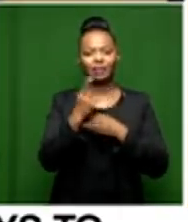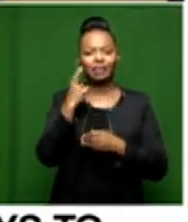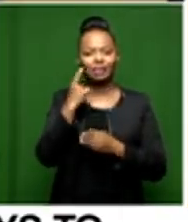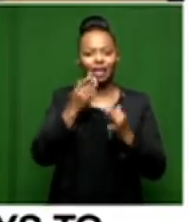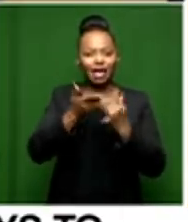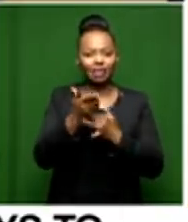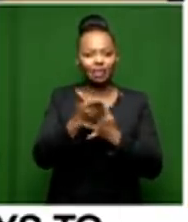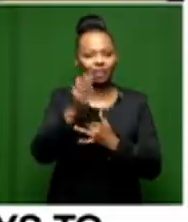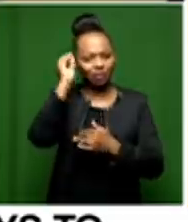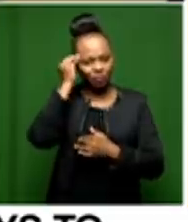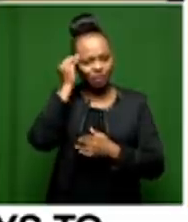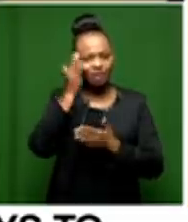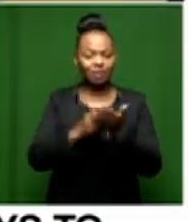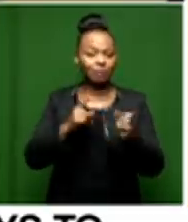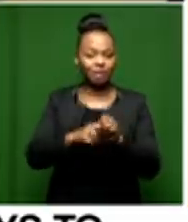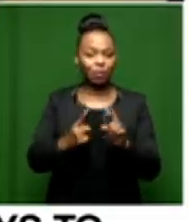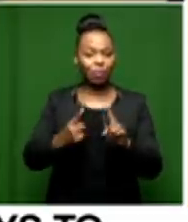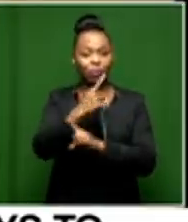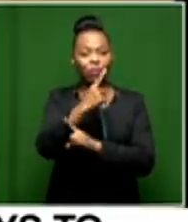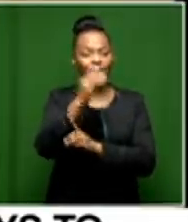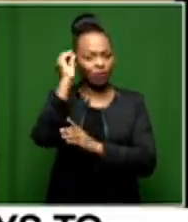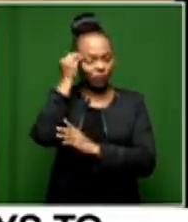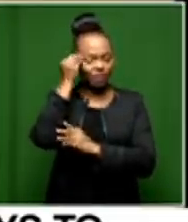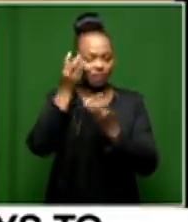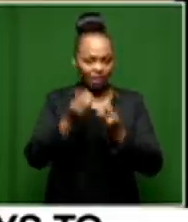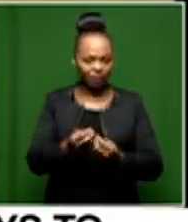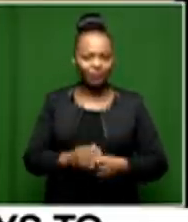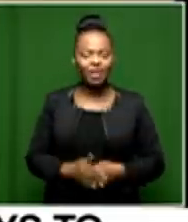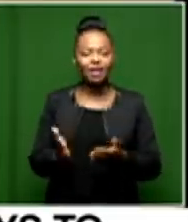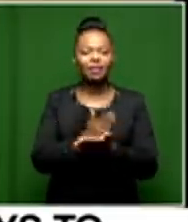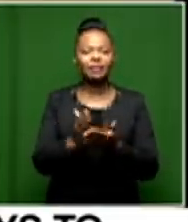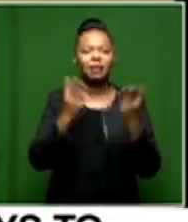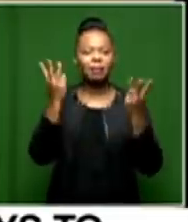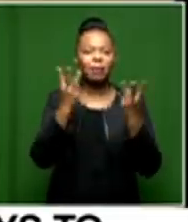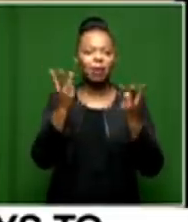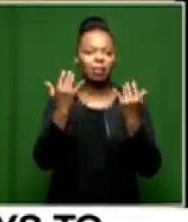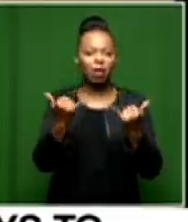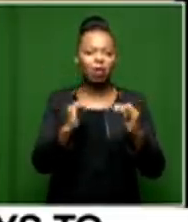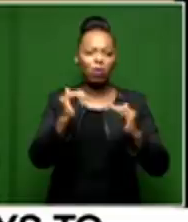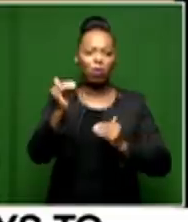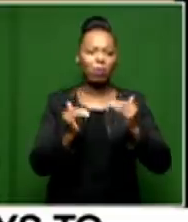to information and misinformation. Some people are comparing it to